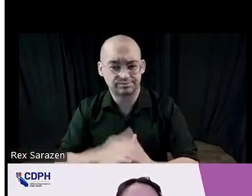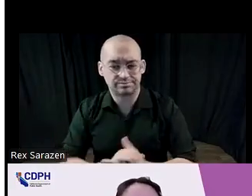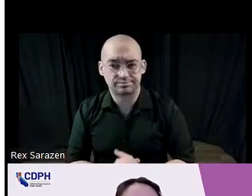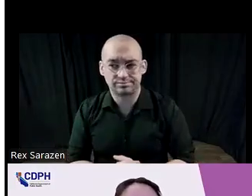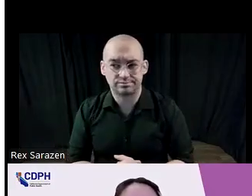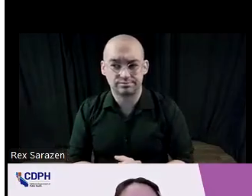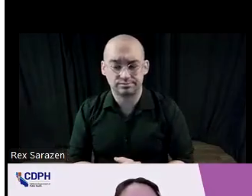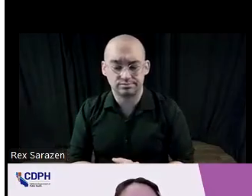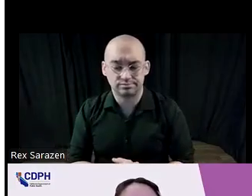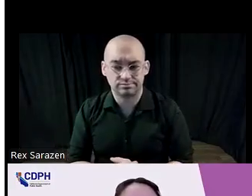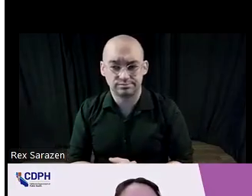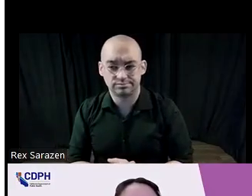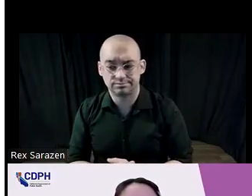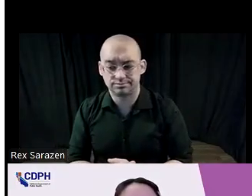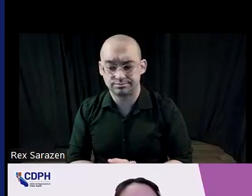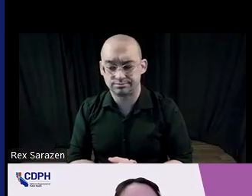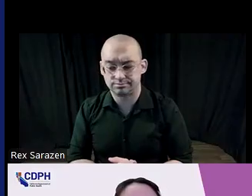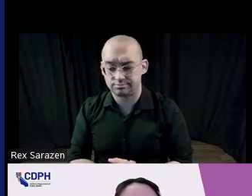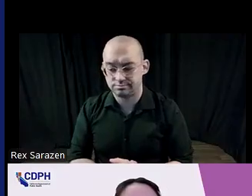Next slide, please.